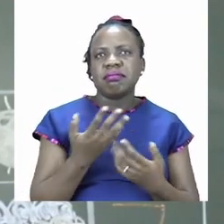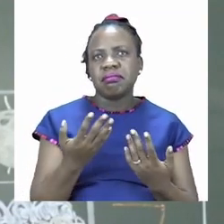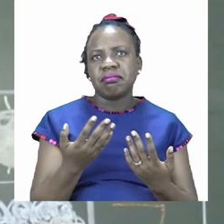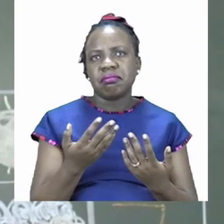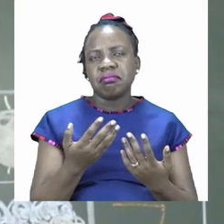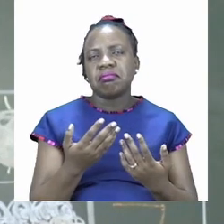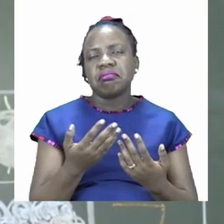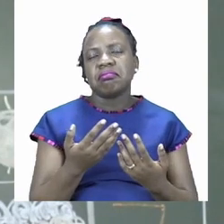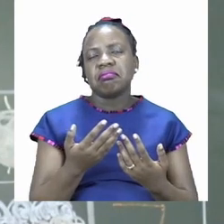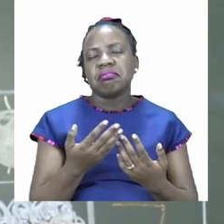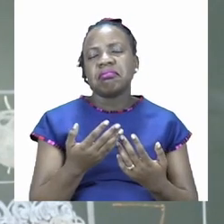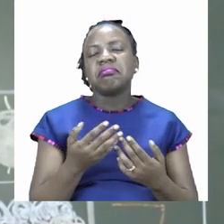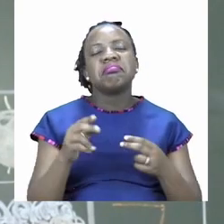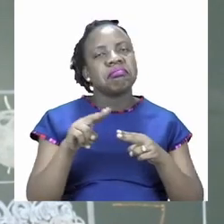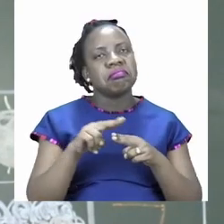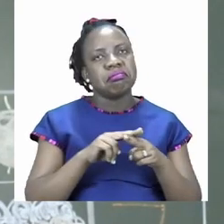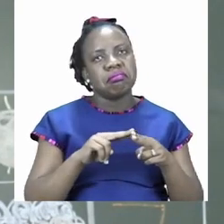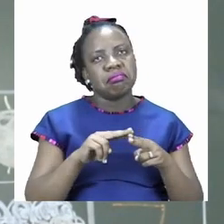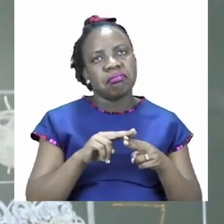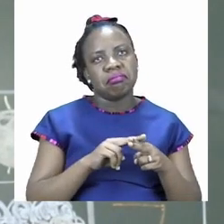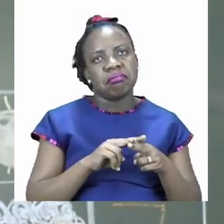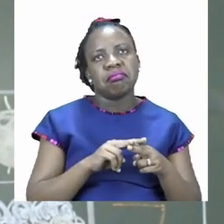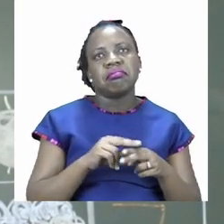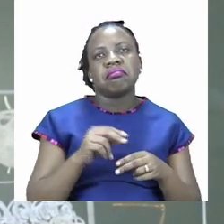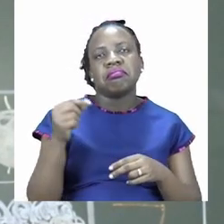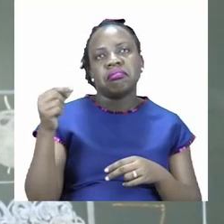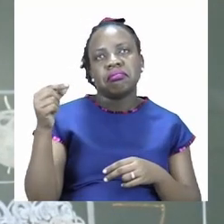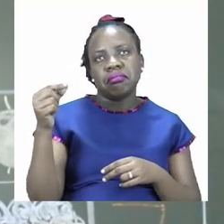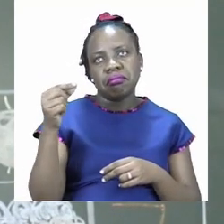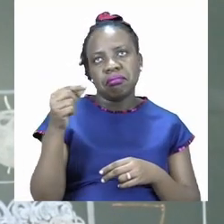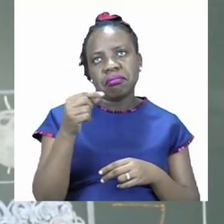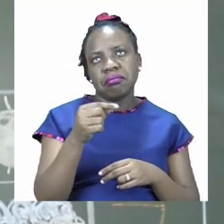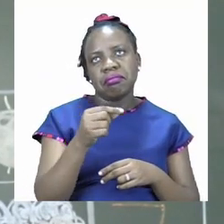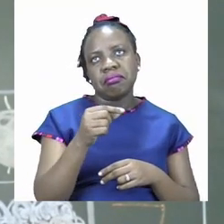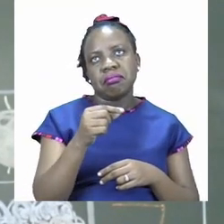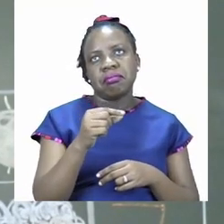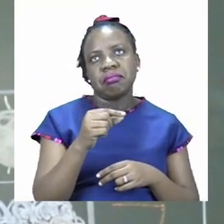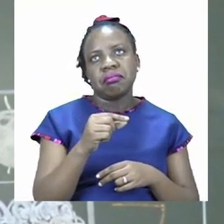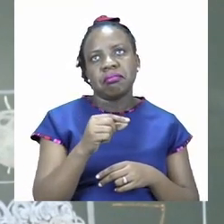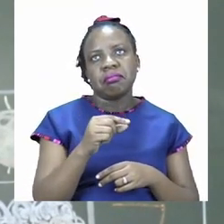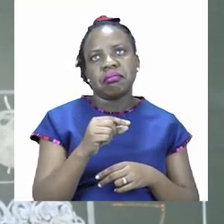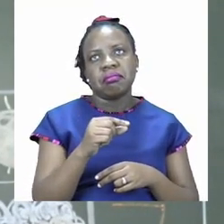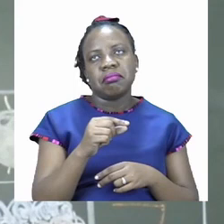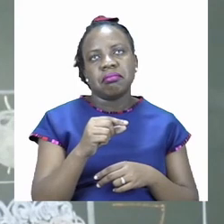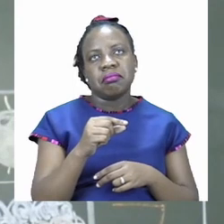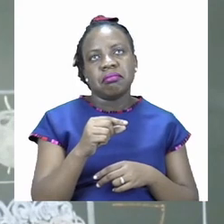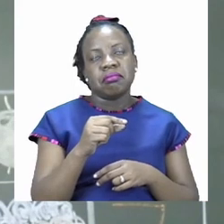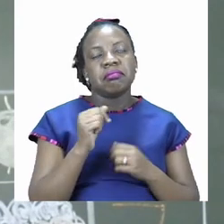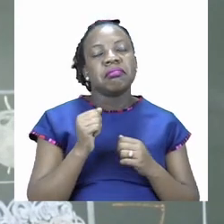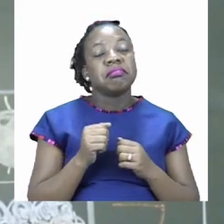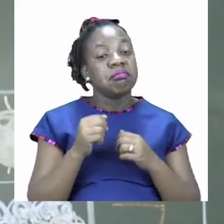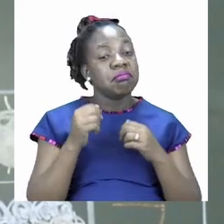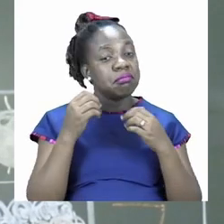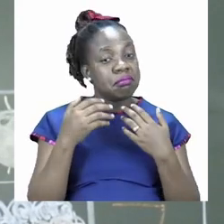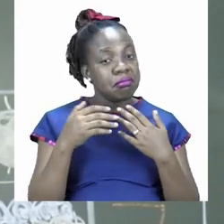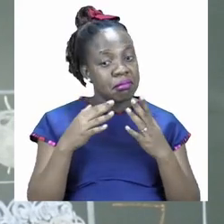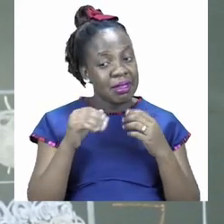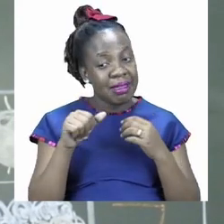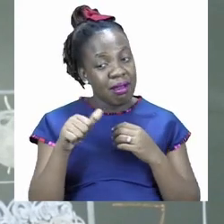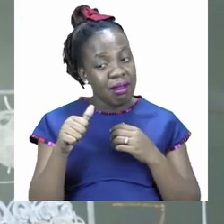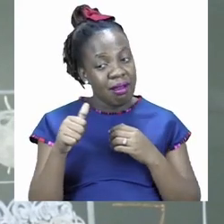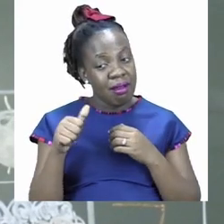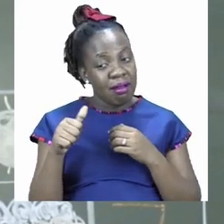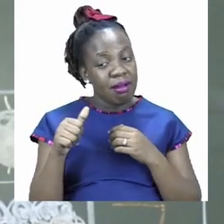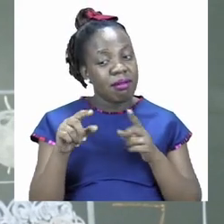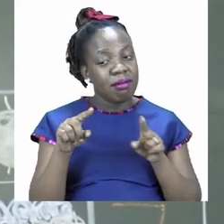put our B here in grams. So go ahead and finish that part of the exercise, and then when you're